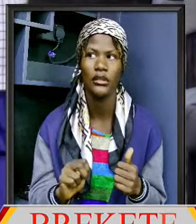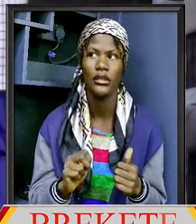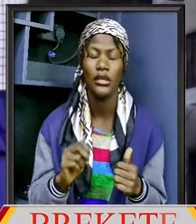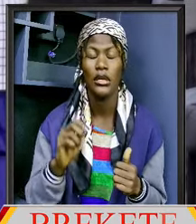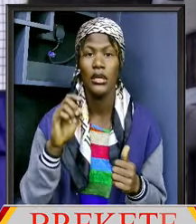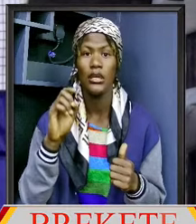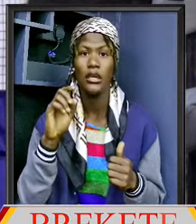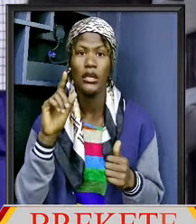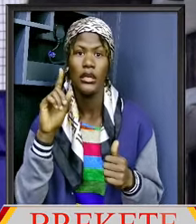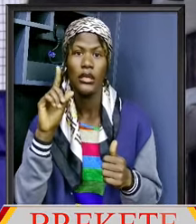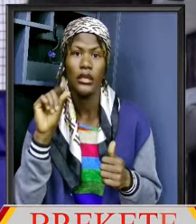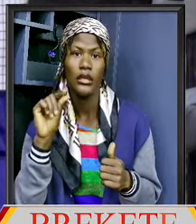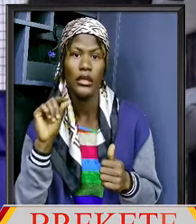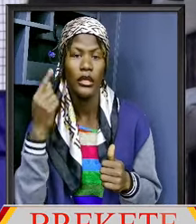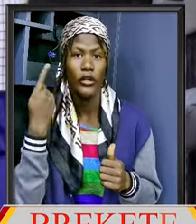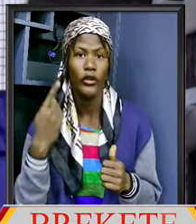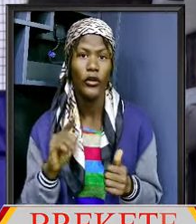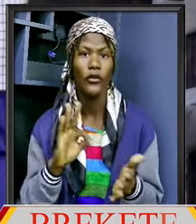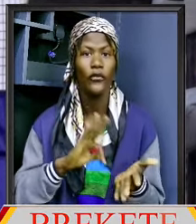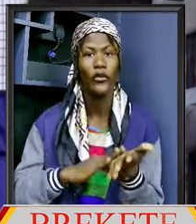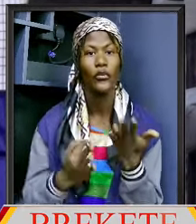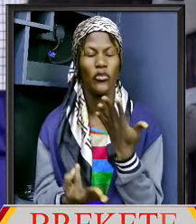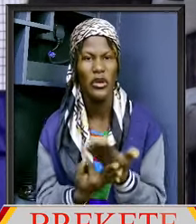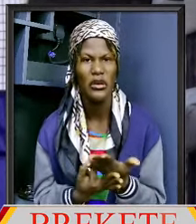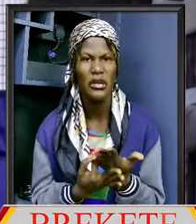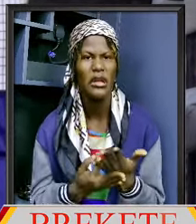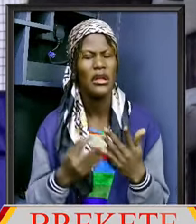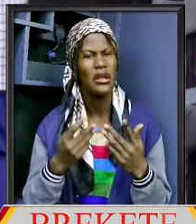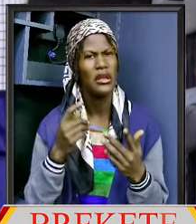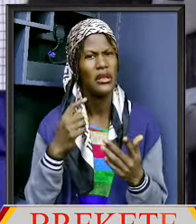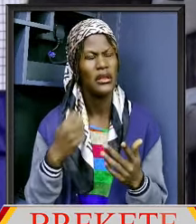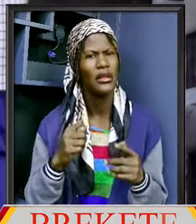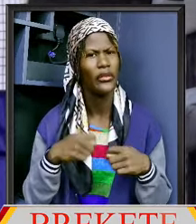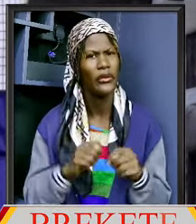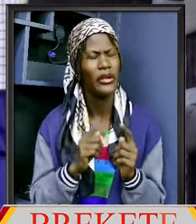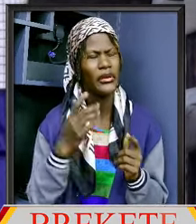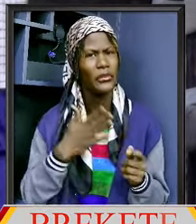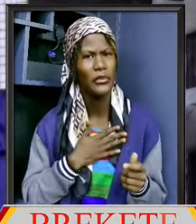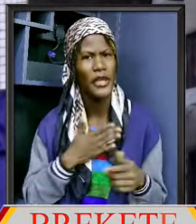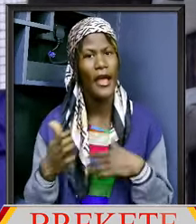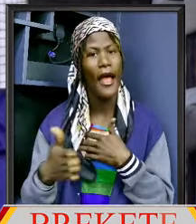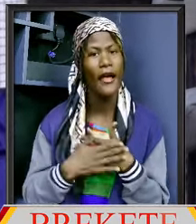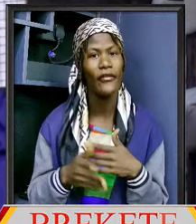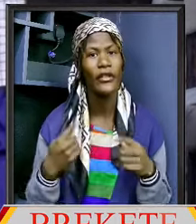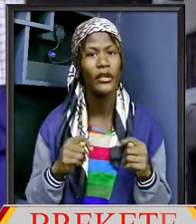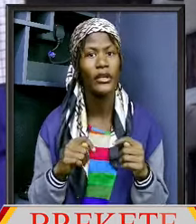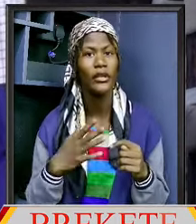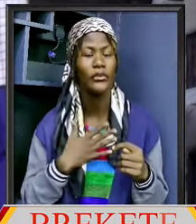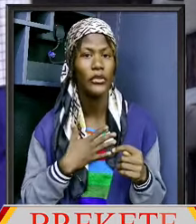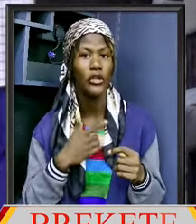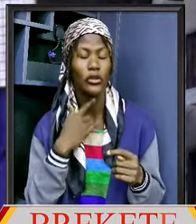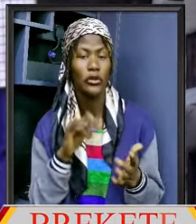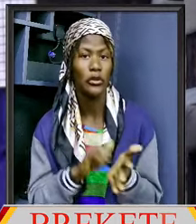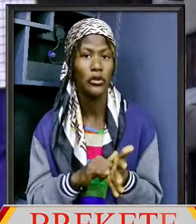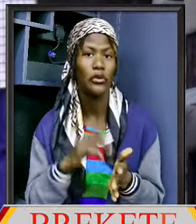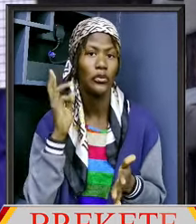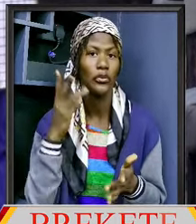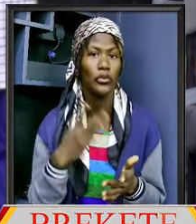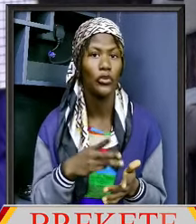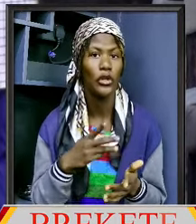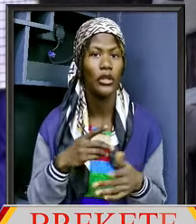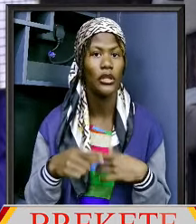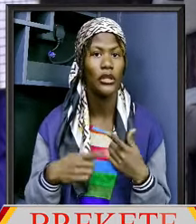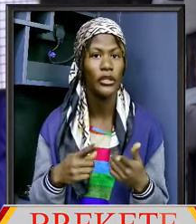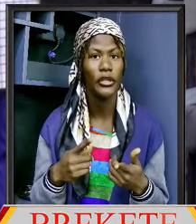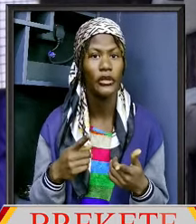me. After treatment, they said they will compensate me with 150,000. I